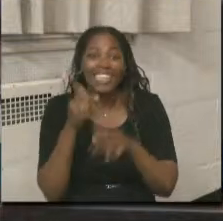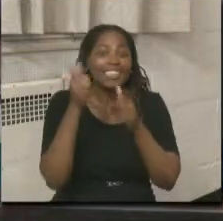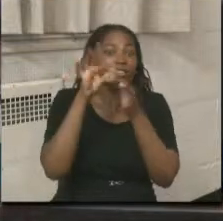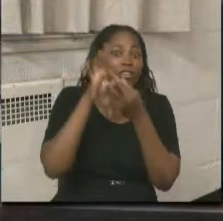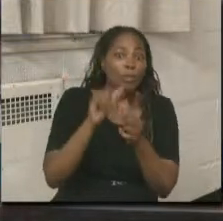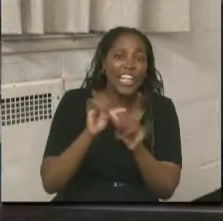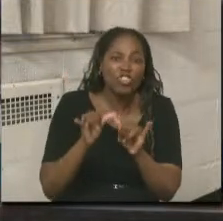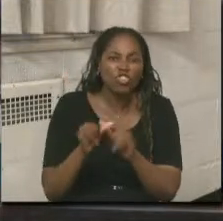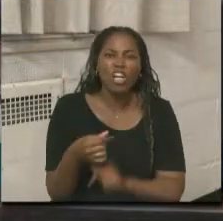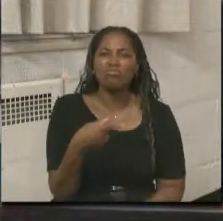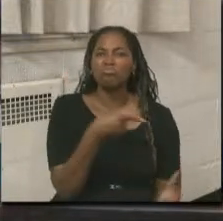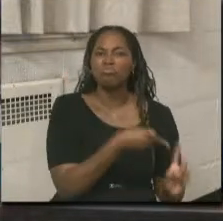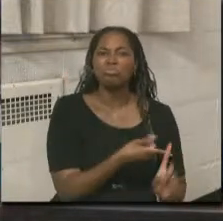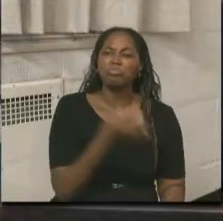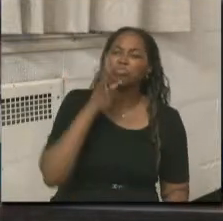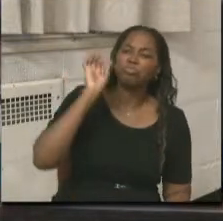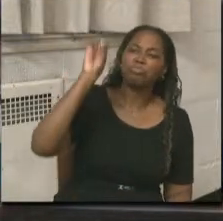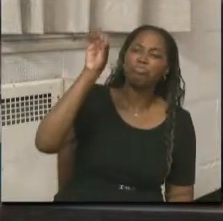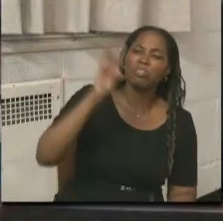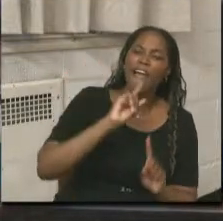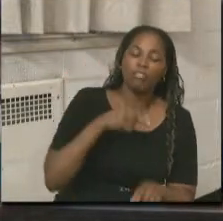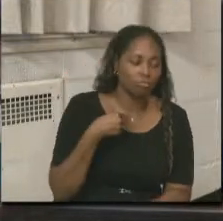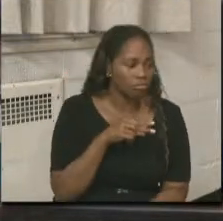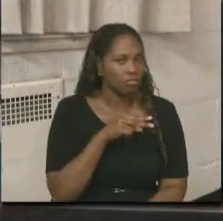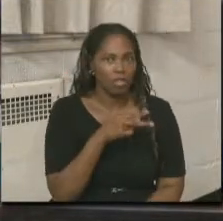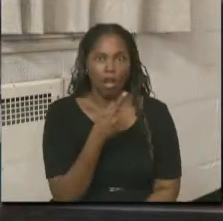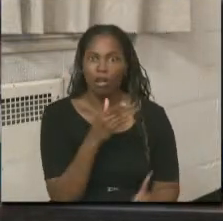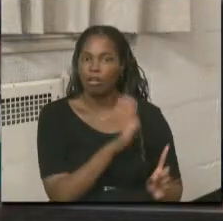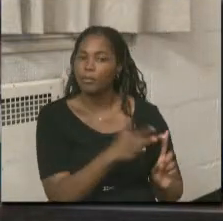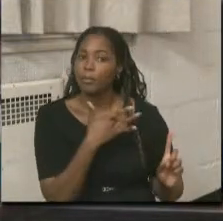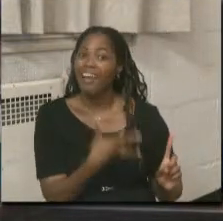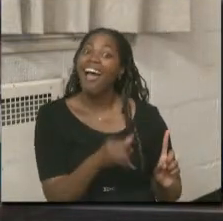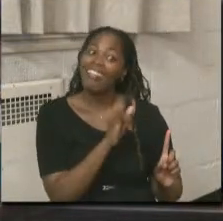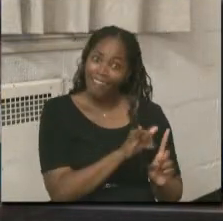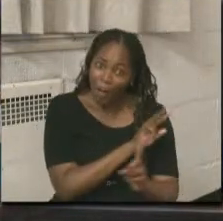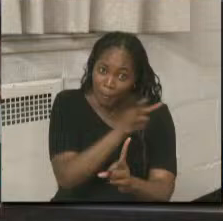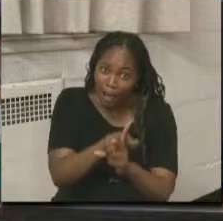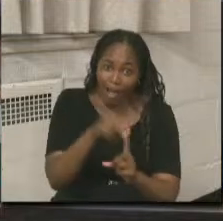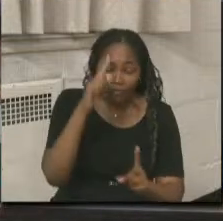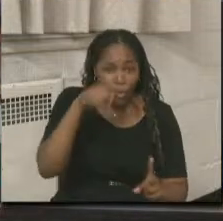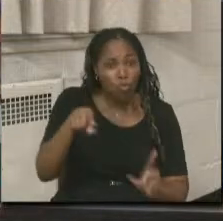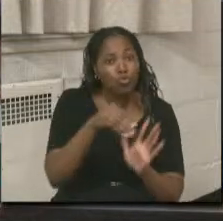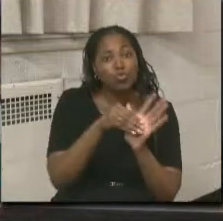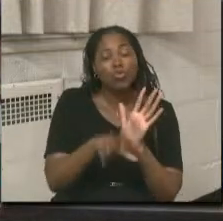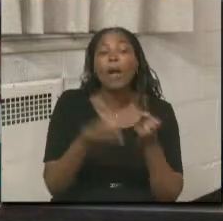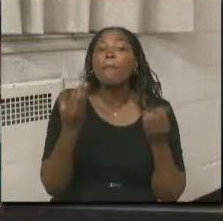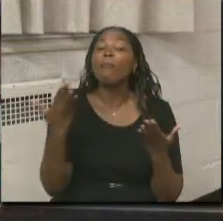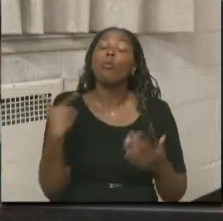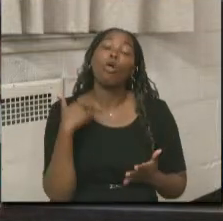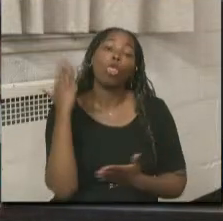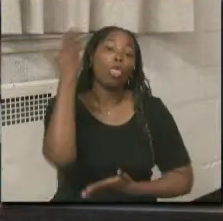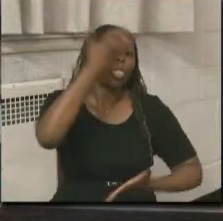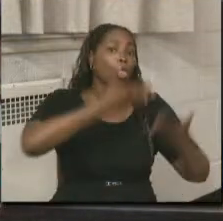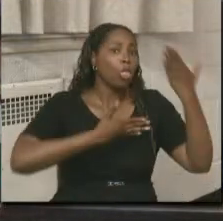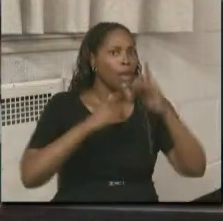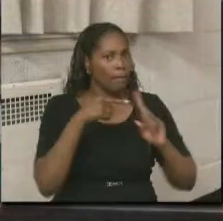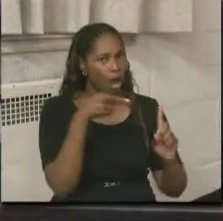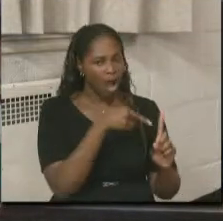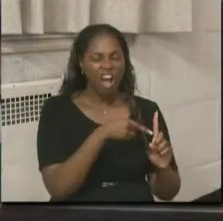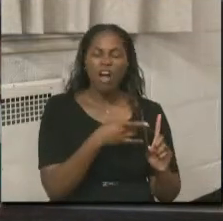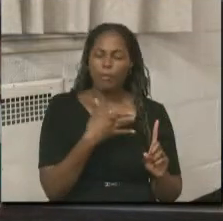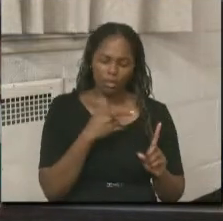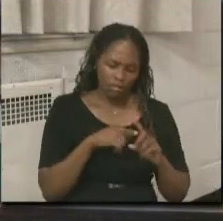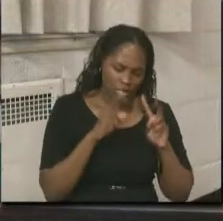him. And it really does apply to the student body, because there's so many things that we could have maybe not seen, and he brought it up. He looked a little bit